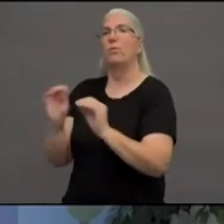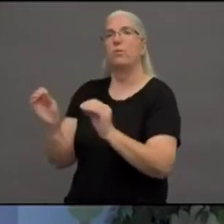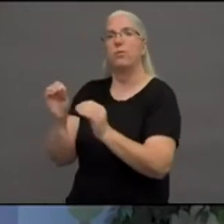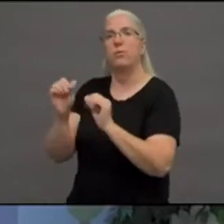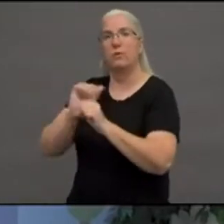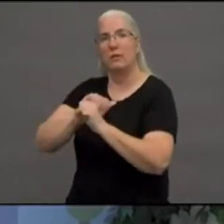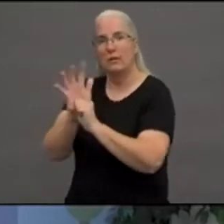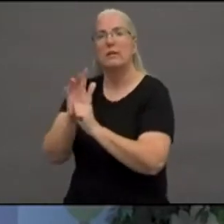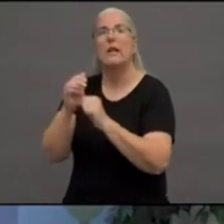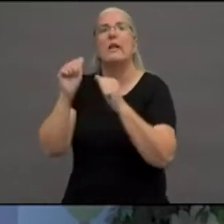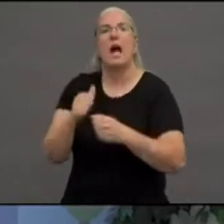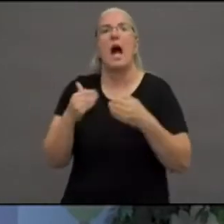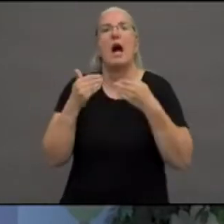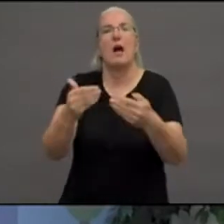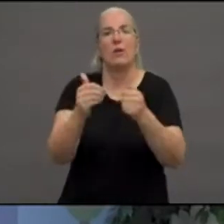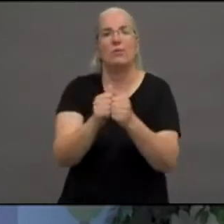Our